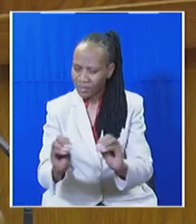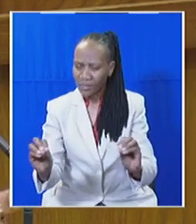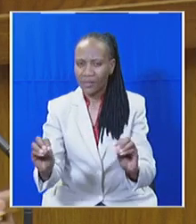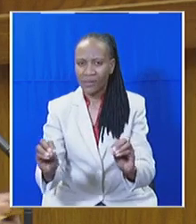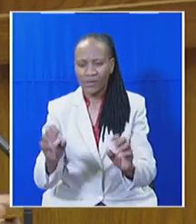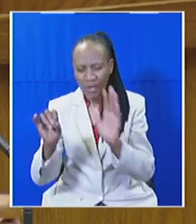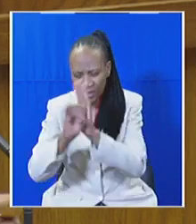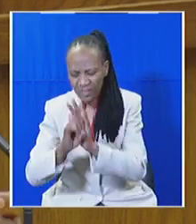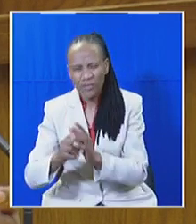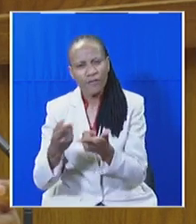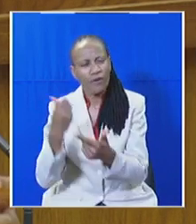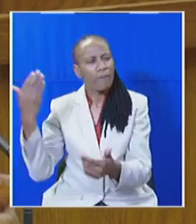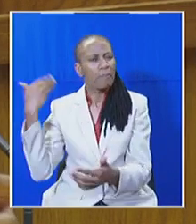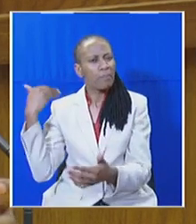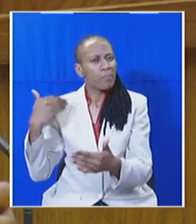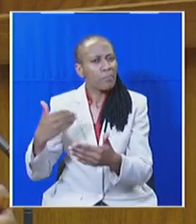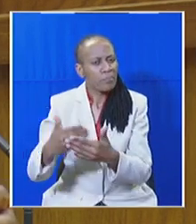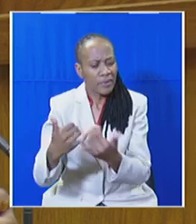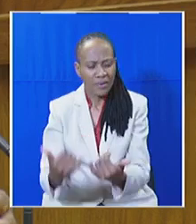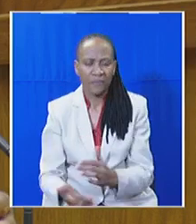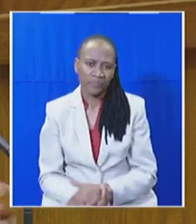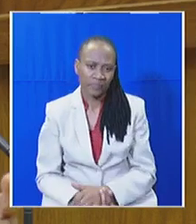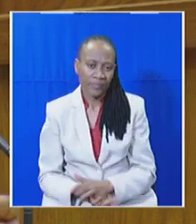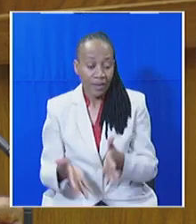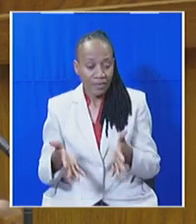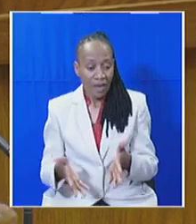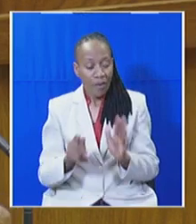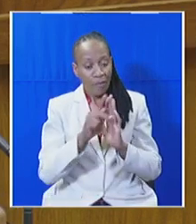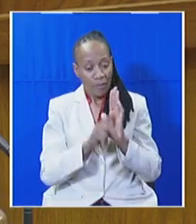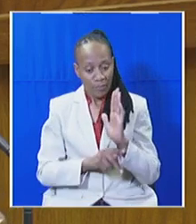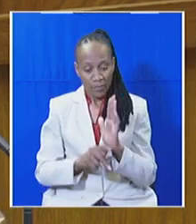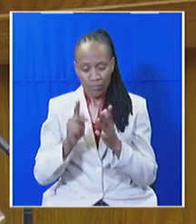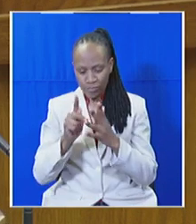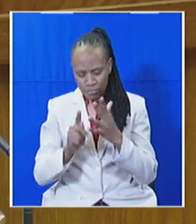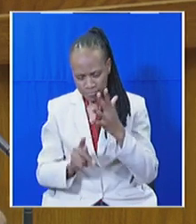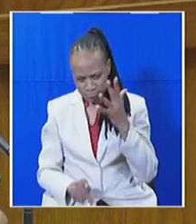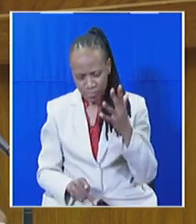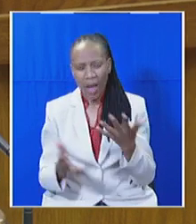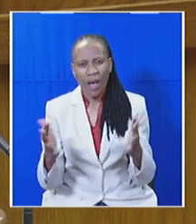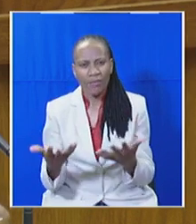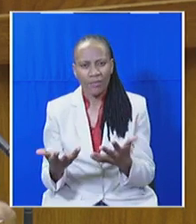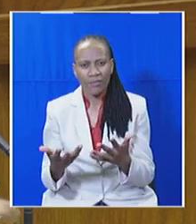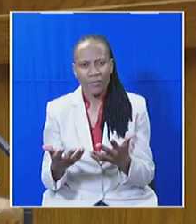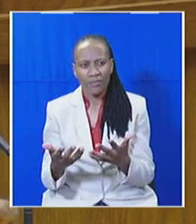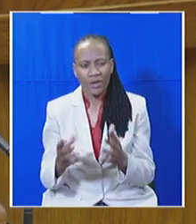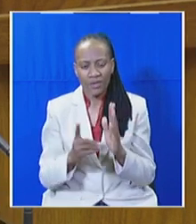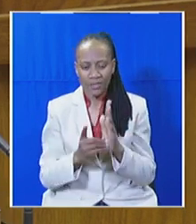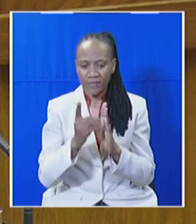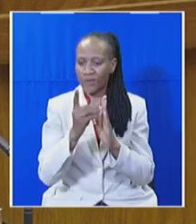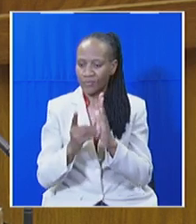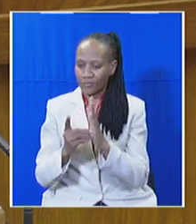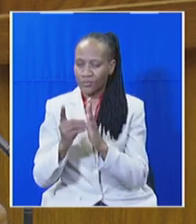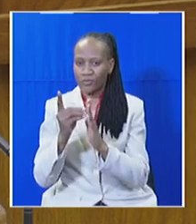This is why our trade policy priorities, regional development through